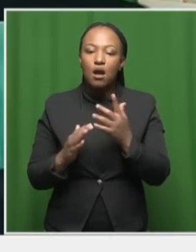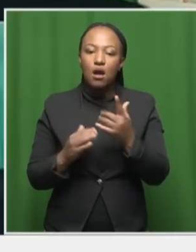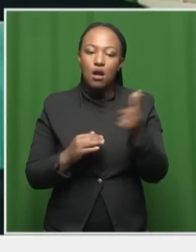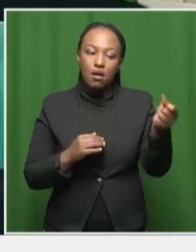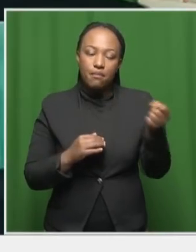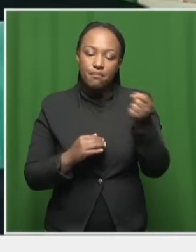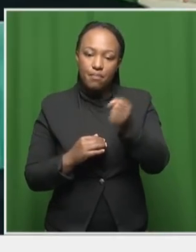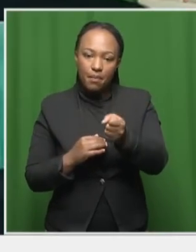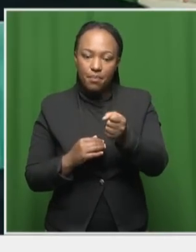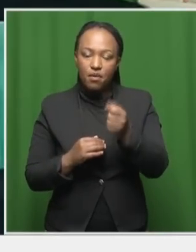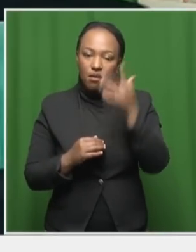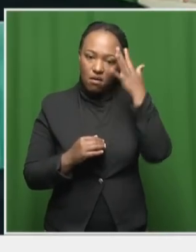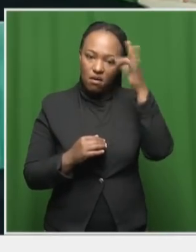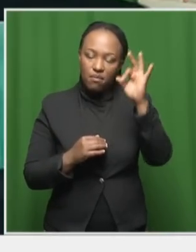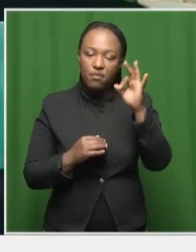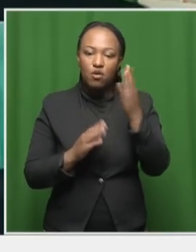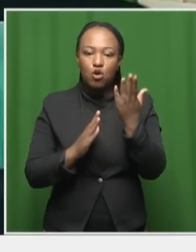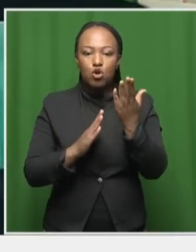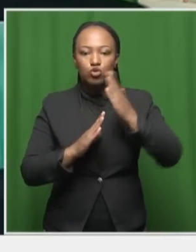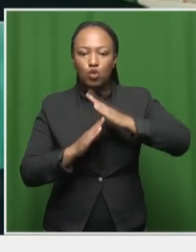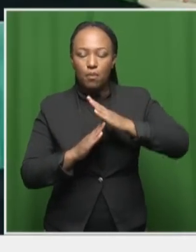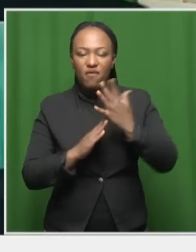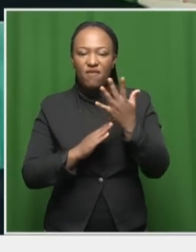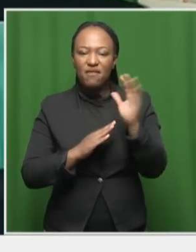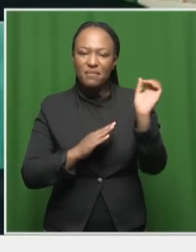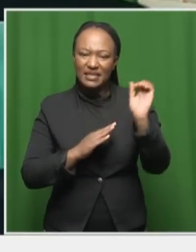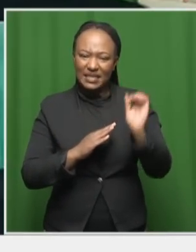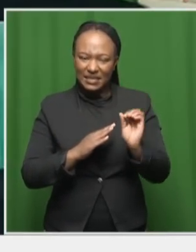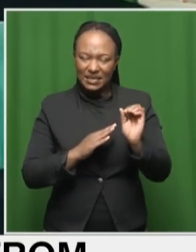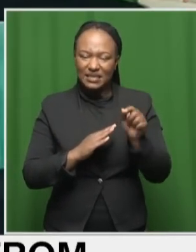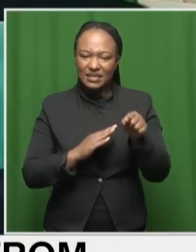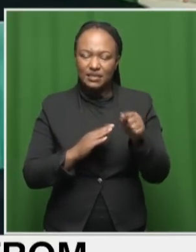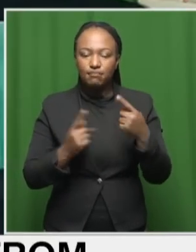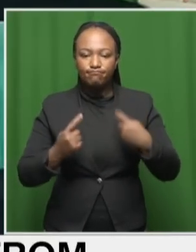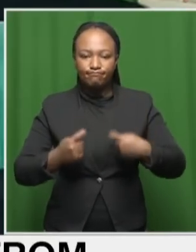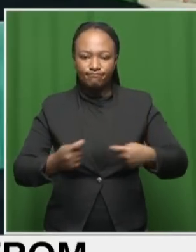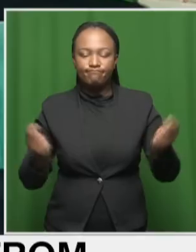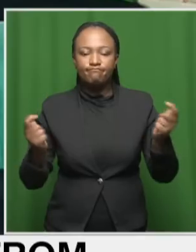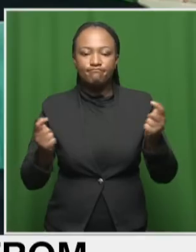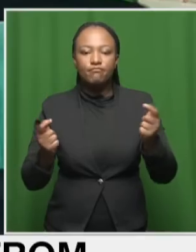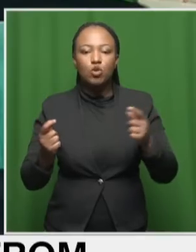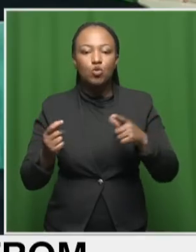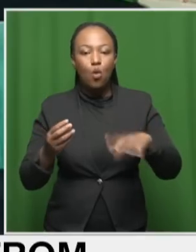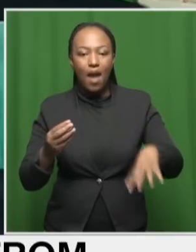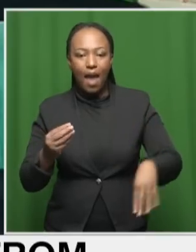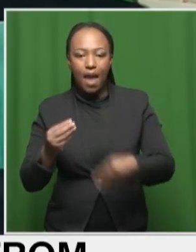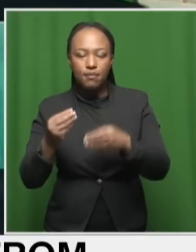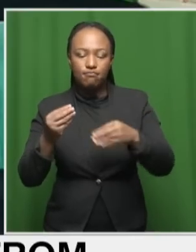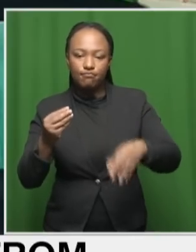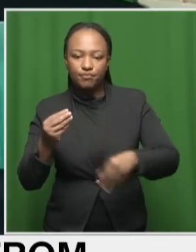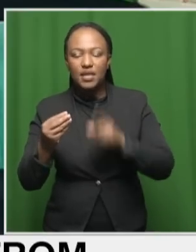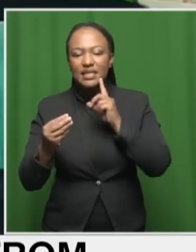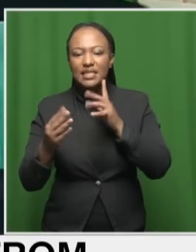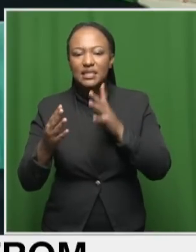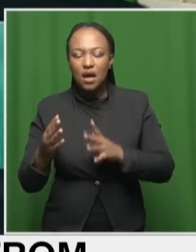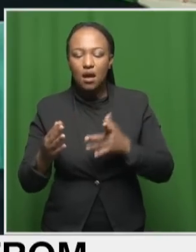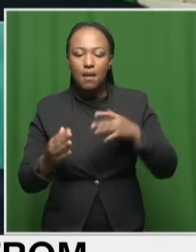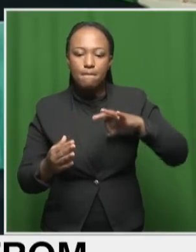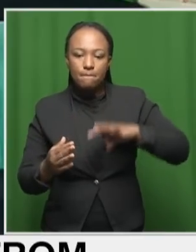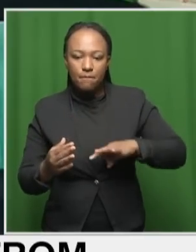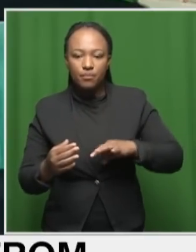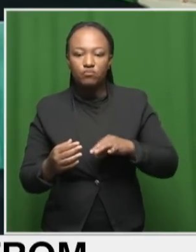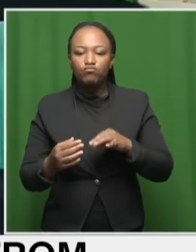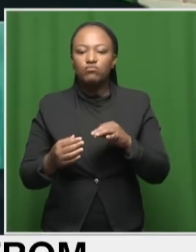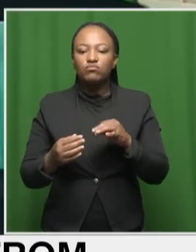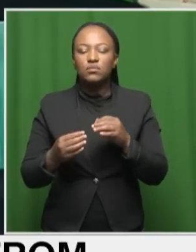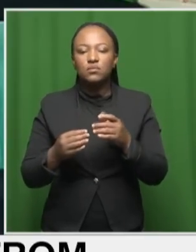employed in a public school is in the top 5% of the income distribution. So if you add up all of the benefits that teachers get, the 13th